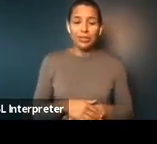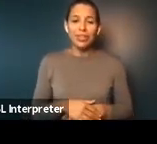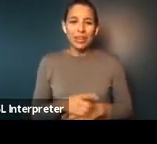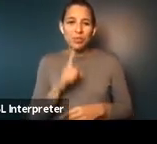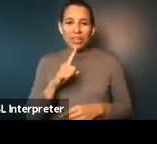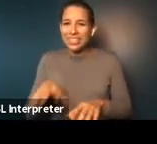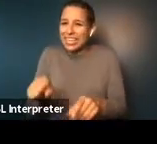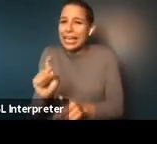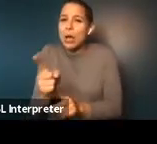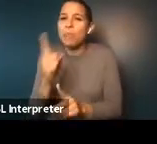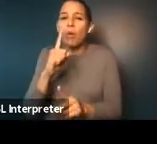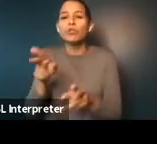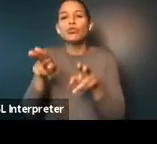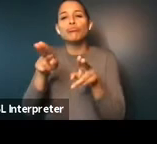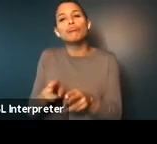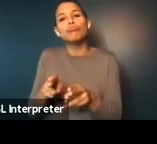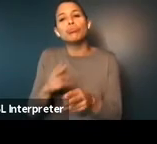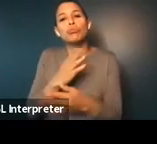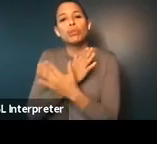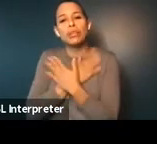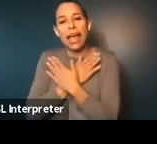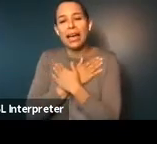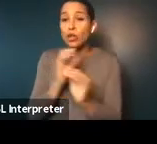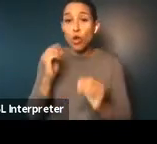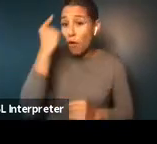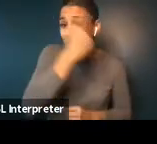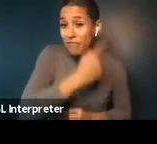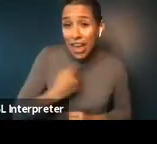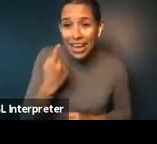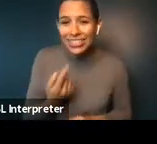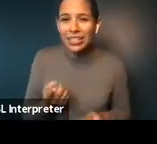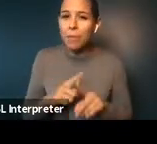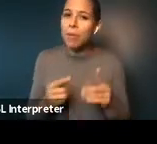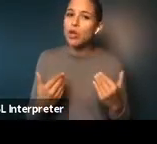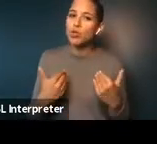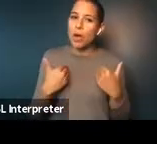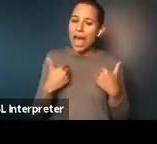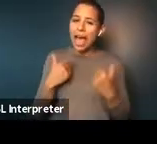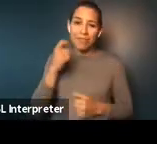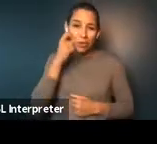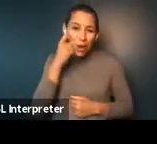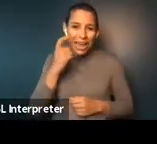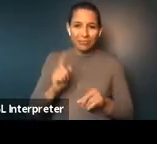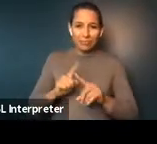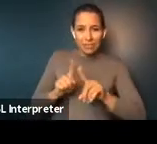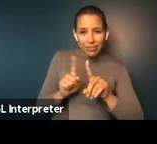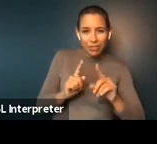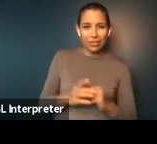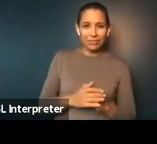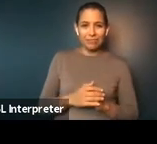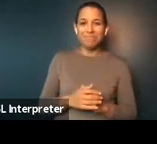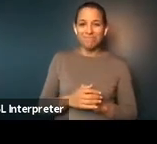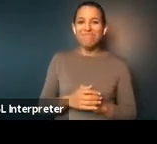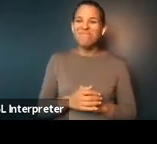There is race, but there's not a wholly racinated subject that's in here. So